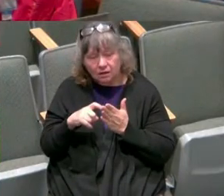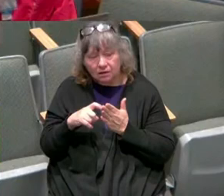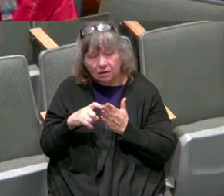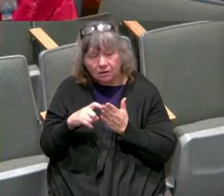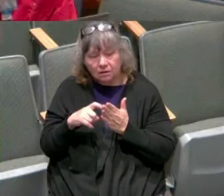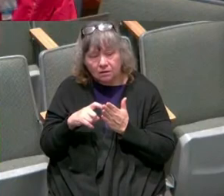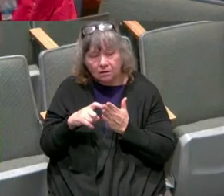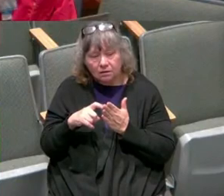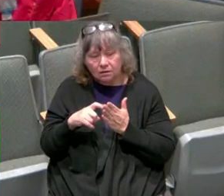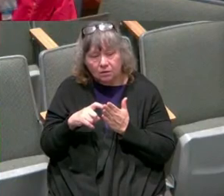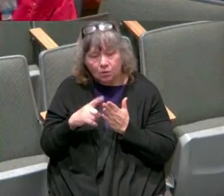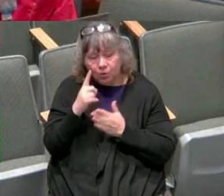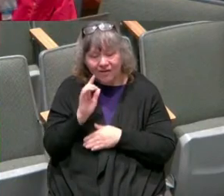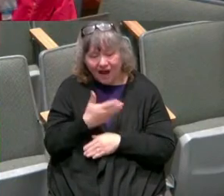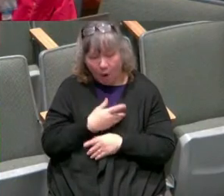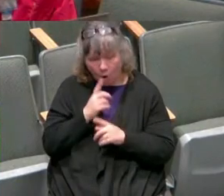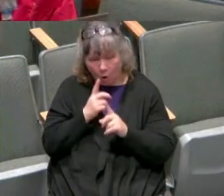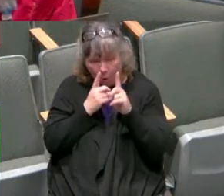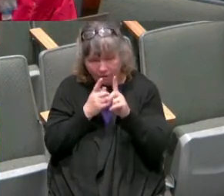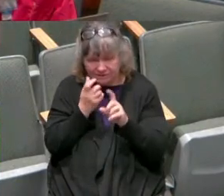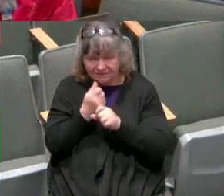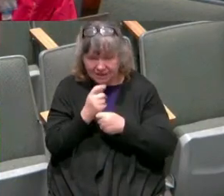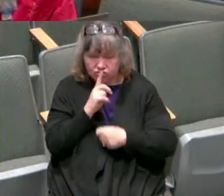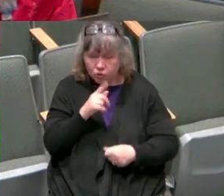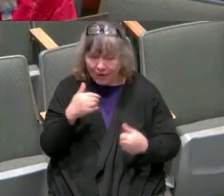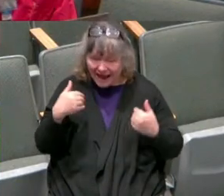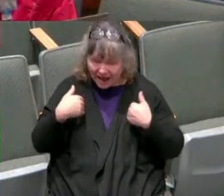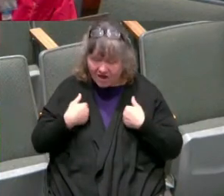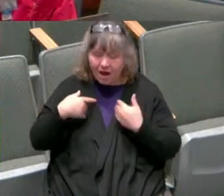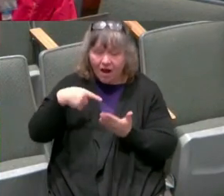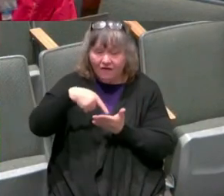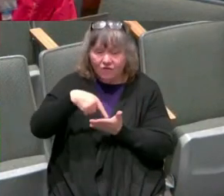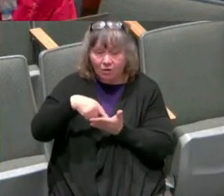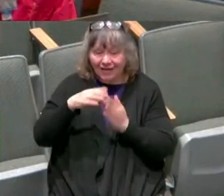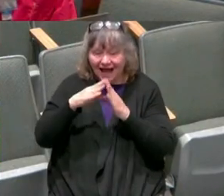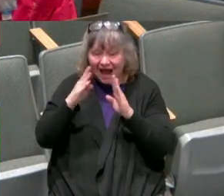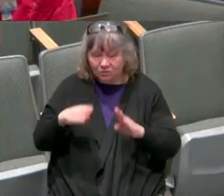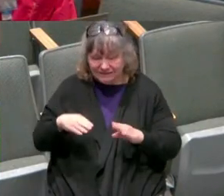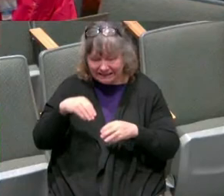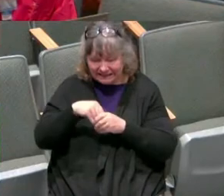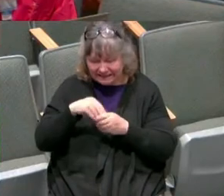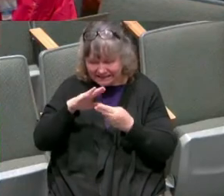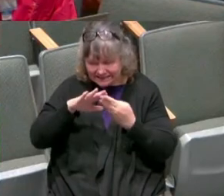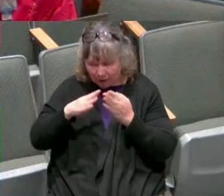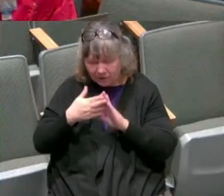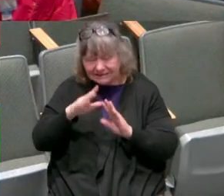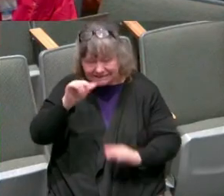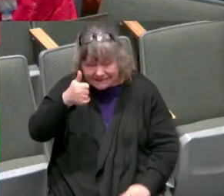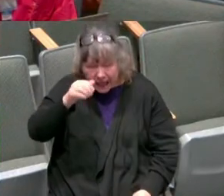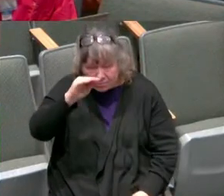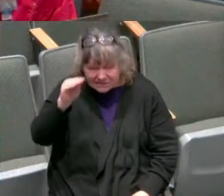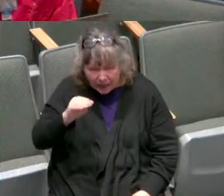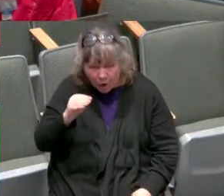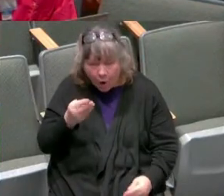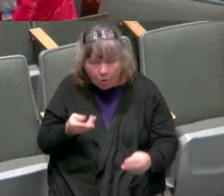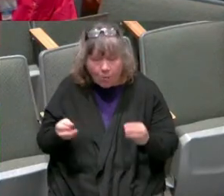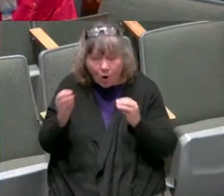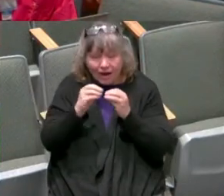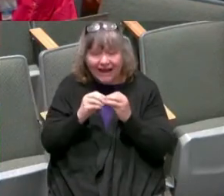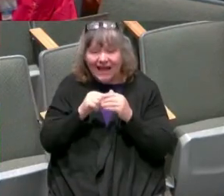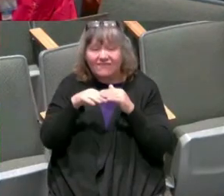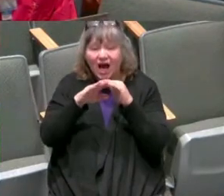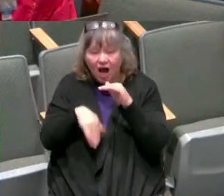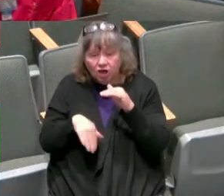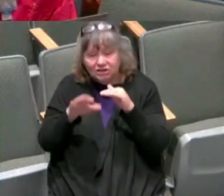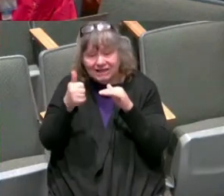um one of our goals is to make sure that we maintain affordable housing stock of 10 or higher if we drop